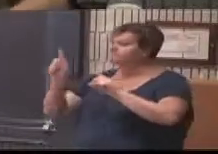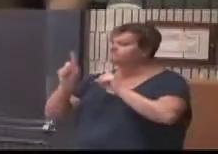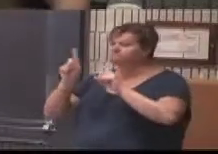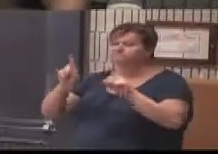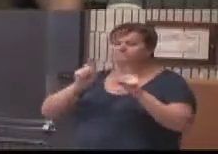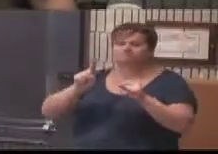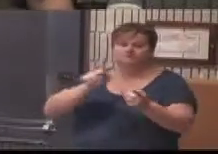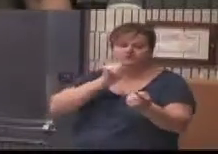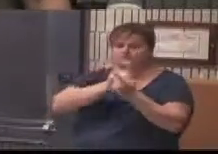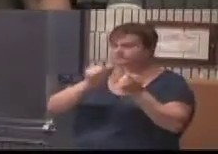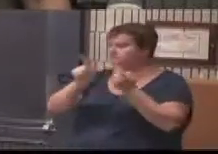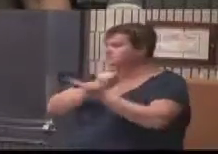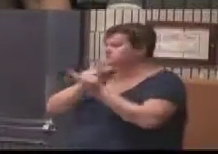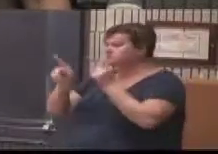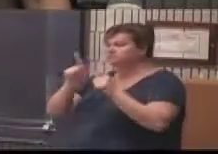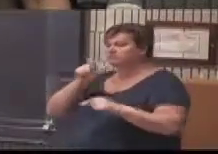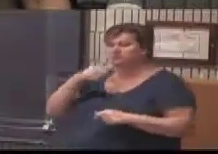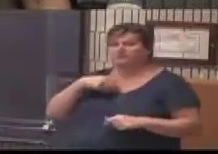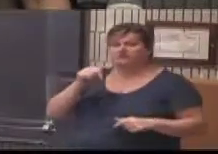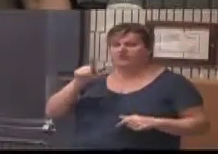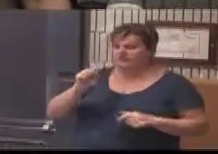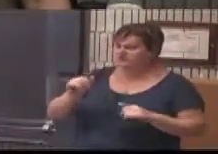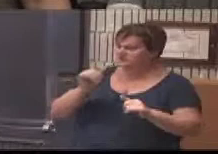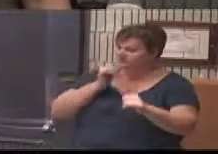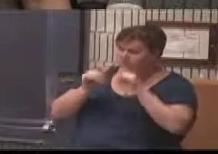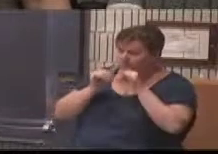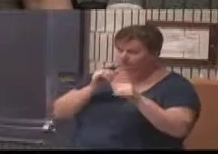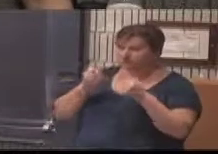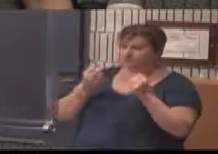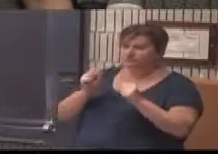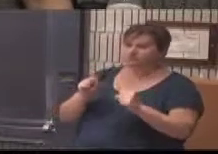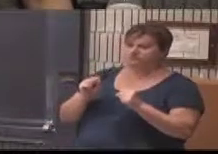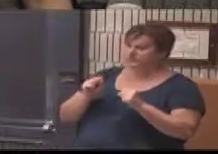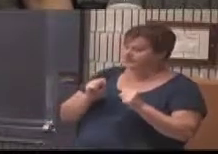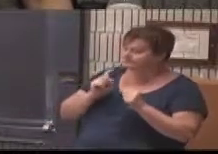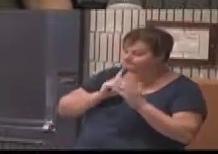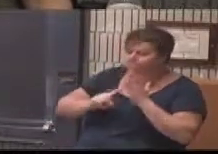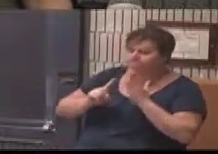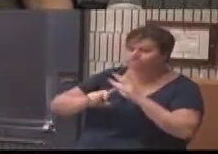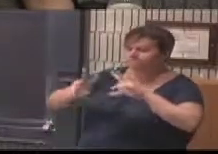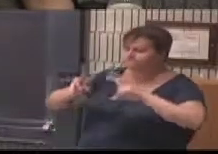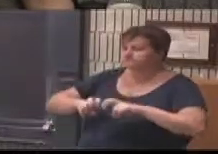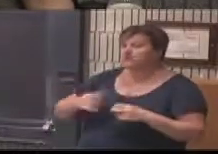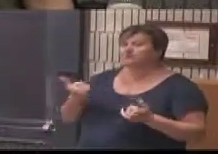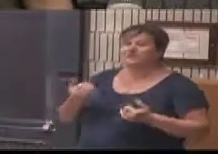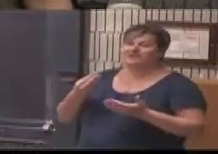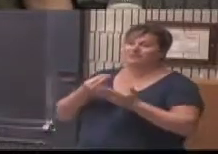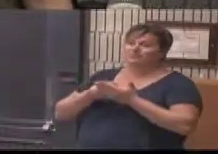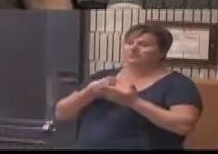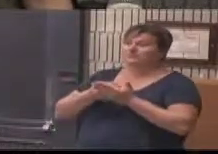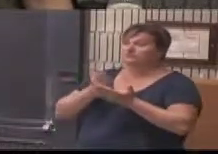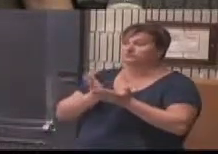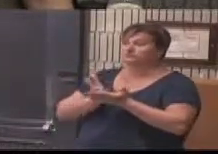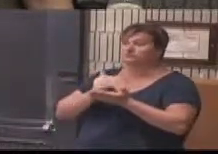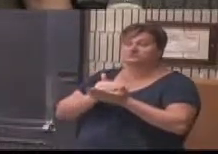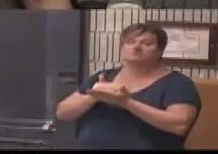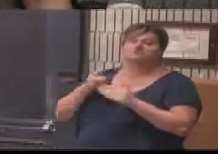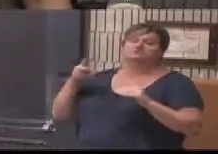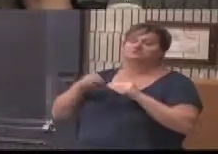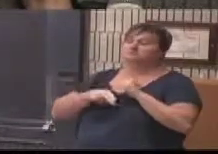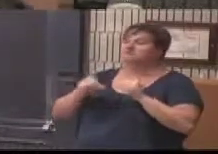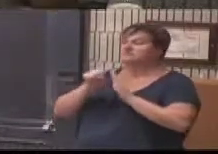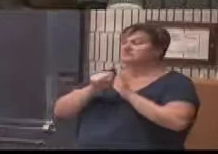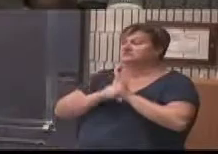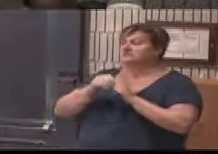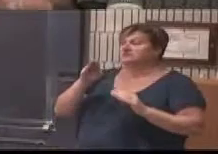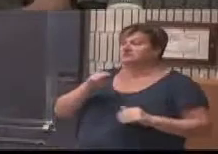and meet with people with ALS and interview them and to try to get to the bottom. With the budget cutbacks in the state of Massachusetts, unfortunately,